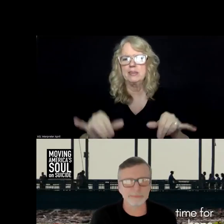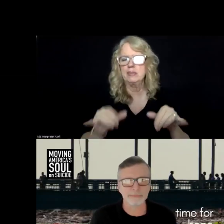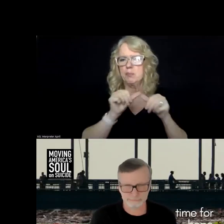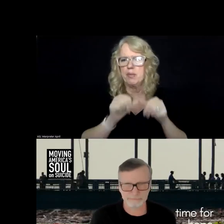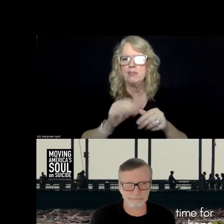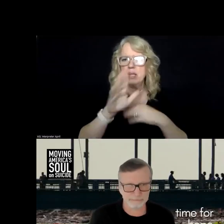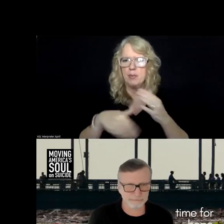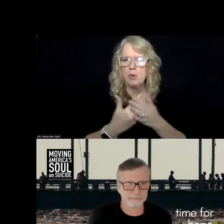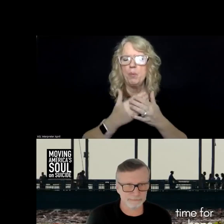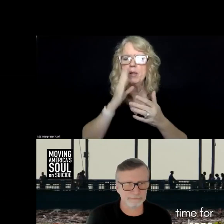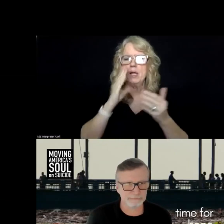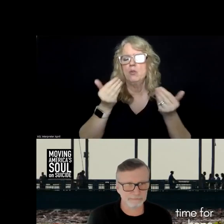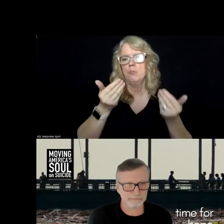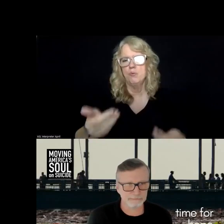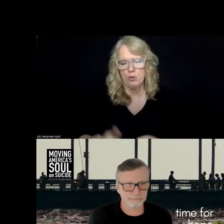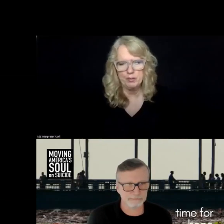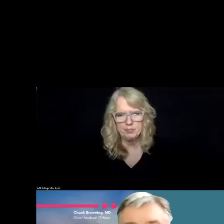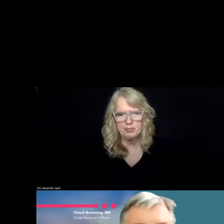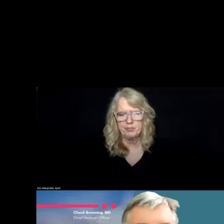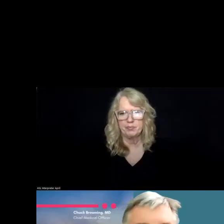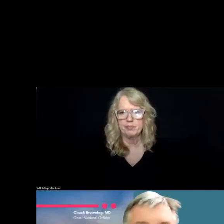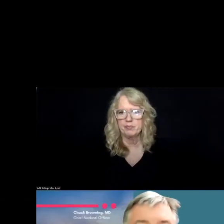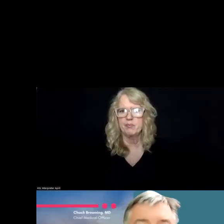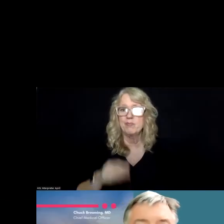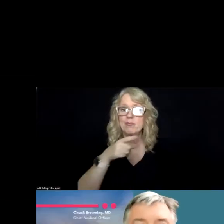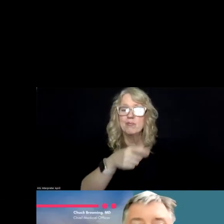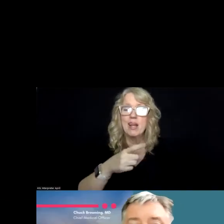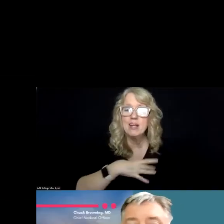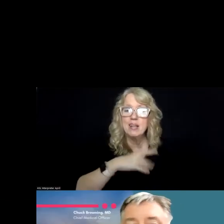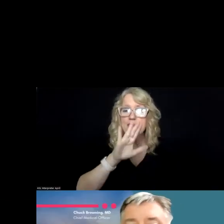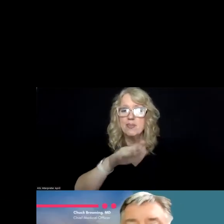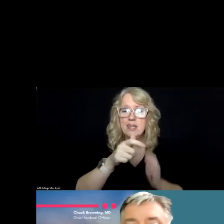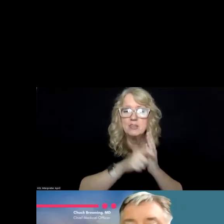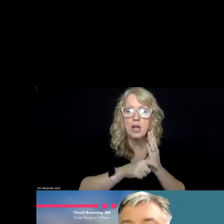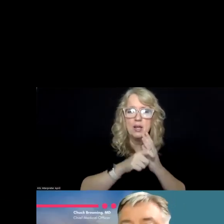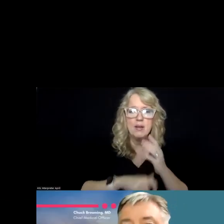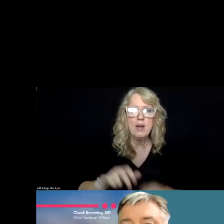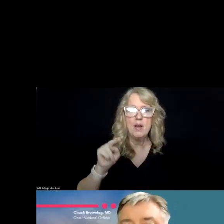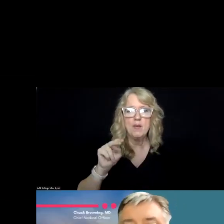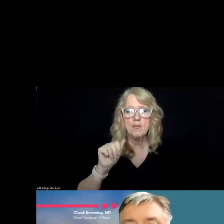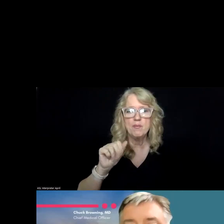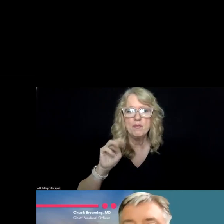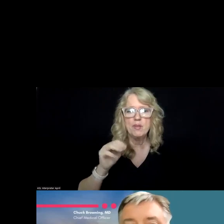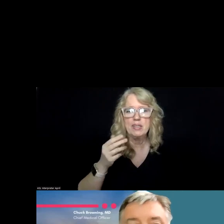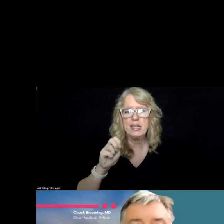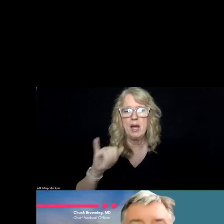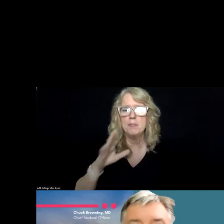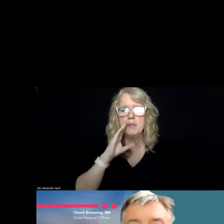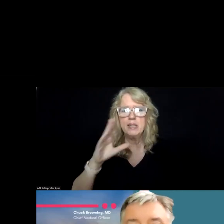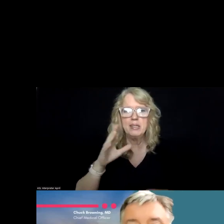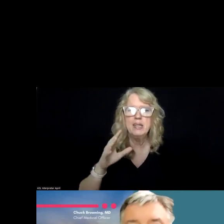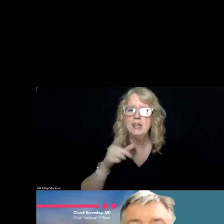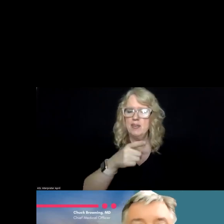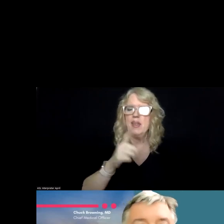continuum and move that forward. I'd highlight this article from NAMI's Reimagining Crisis Response has sent this